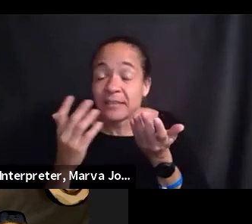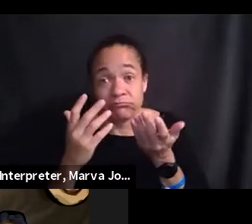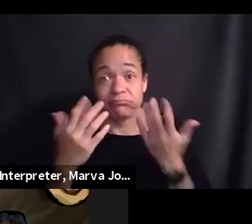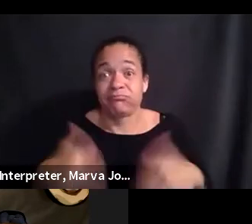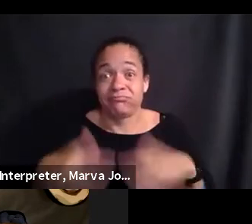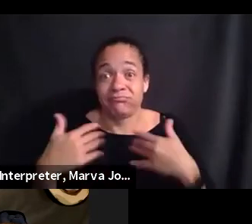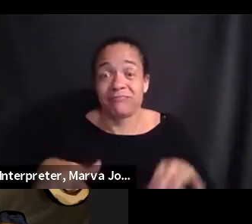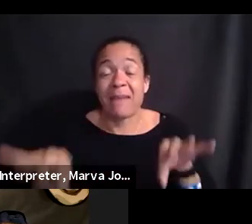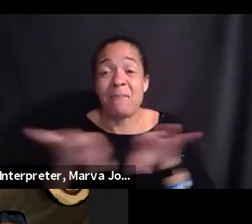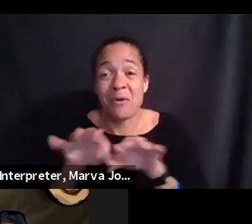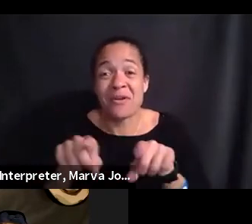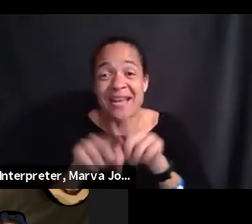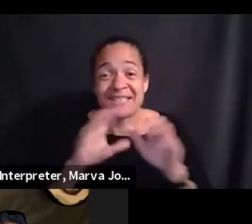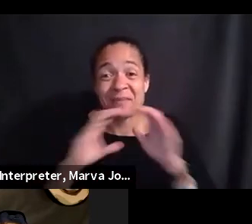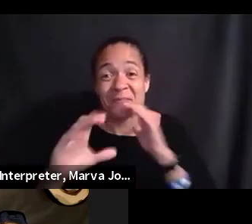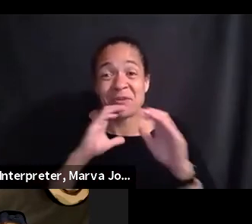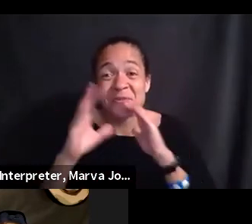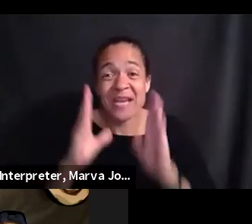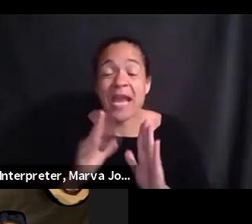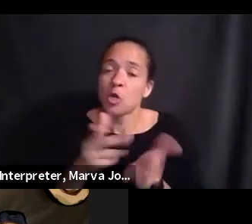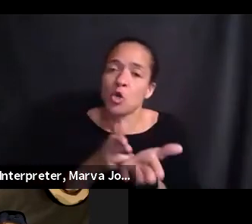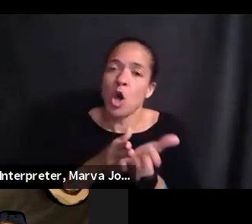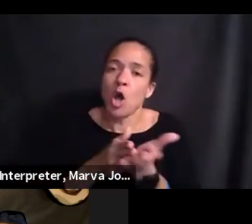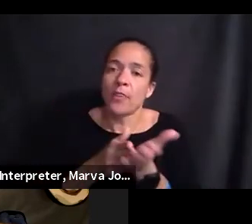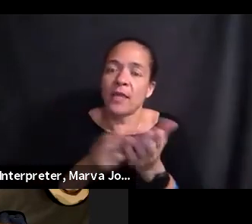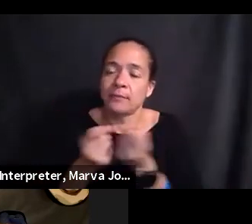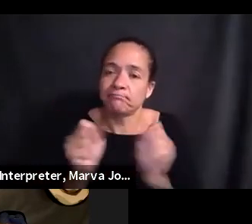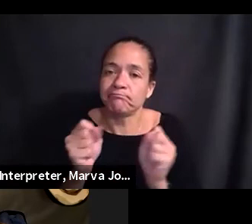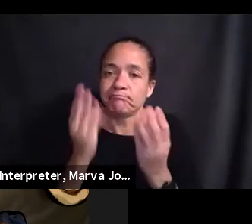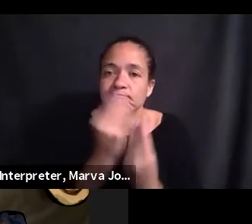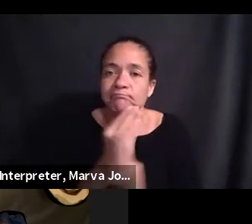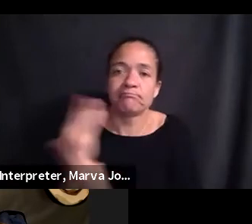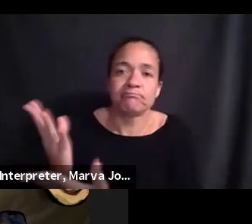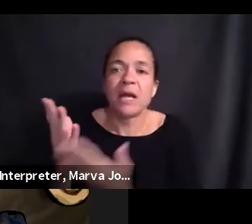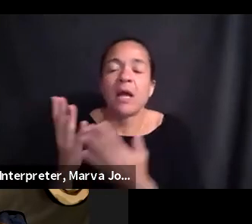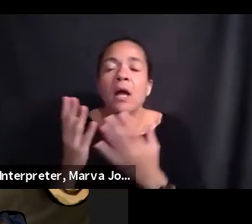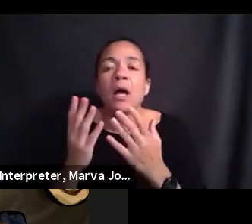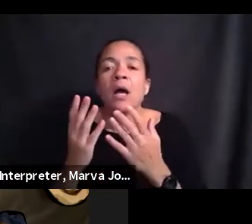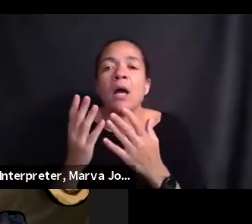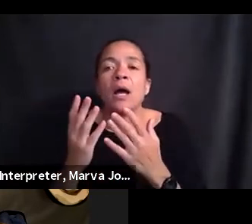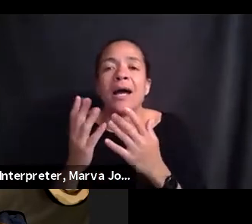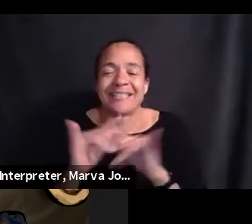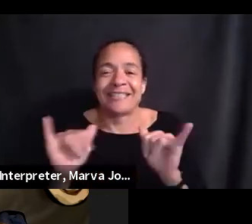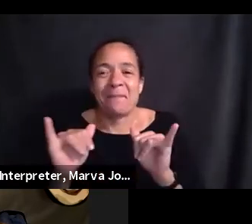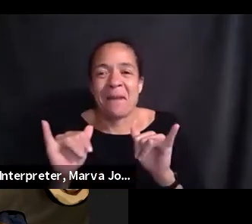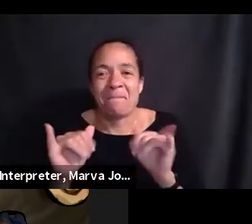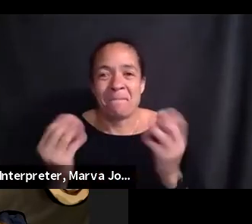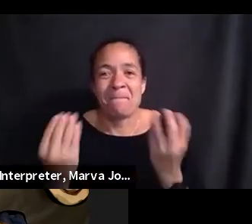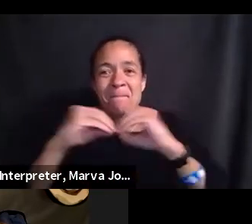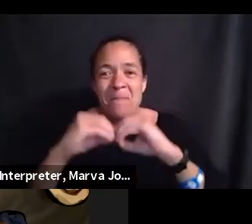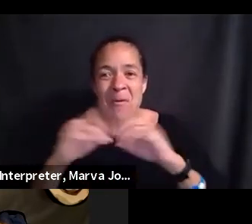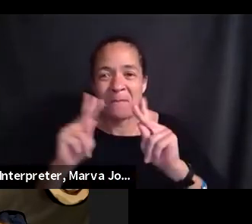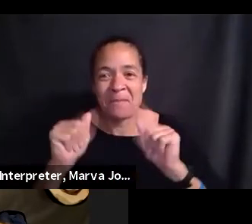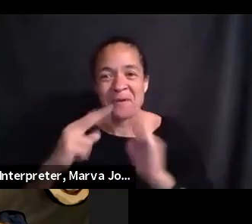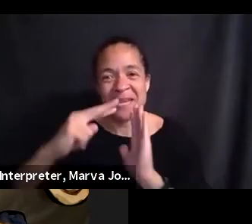as communicators, that you're authentic in what you're saying in a way that can reach more people. But, you